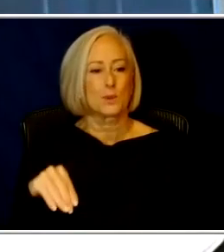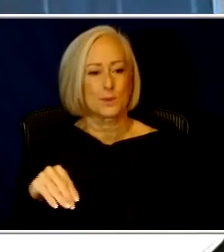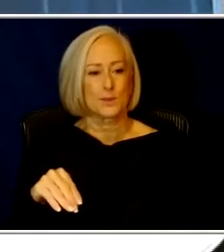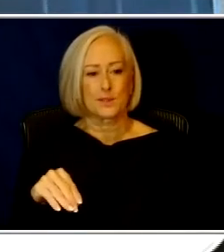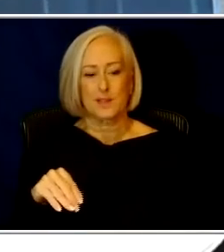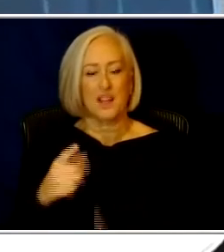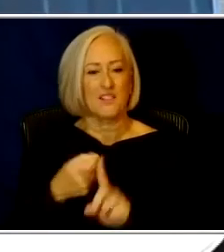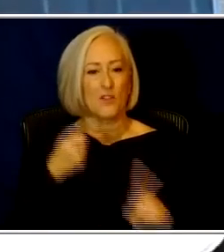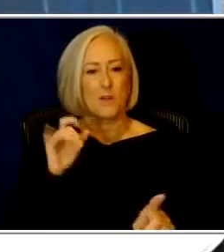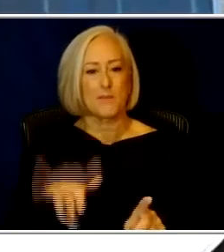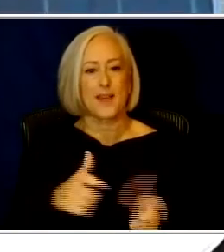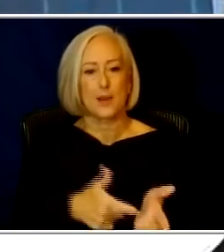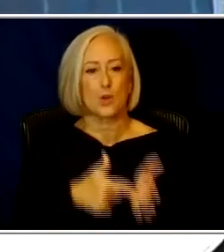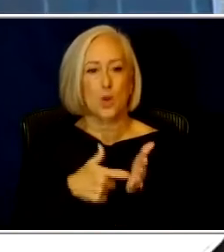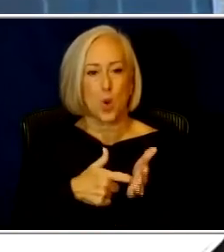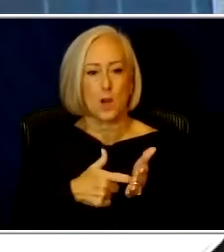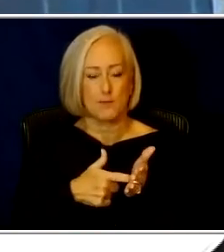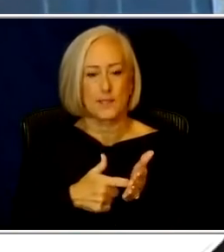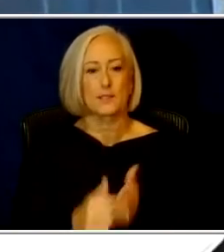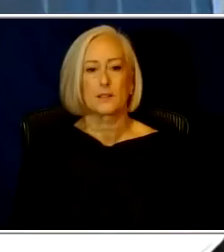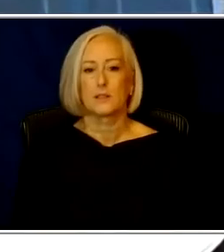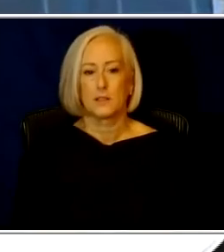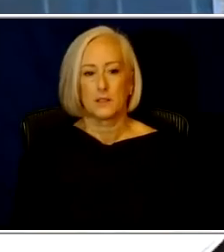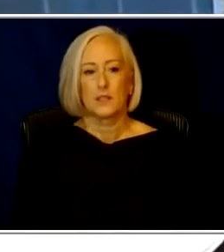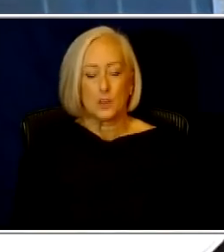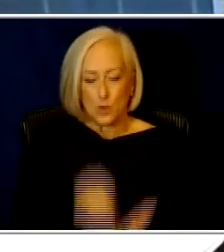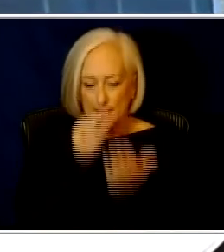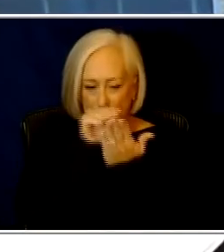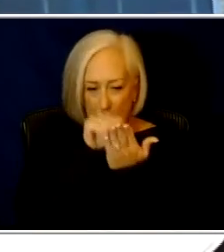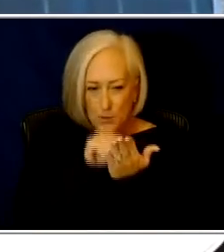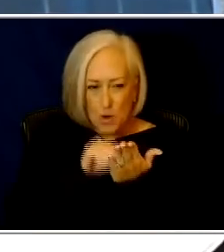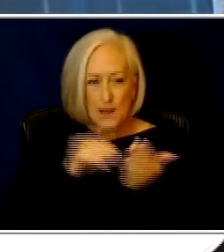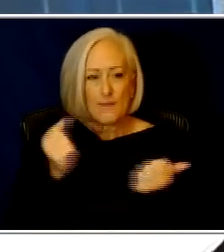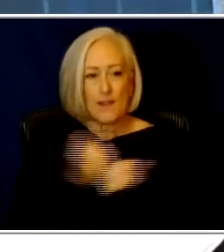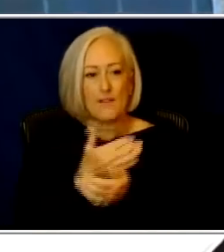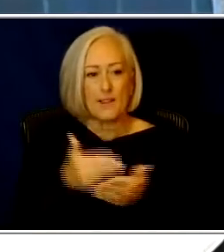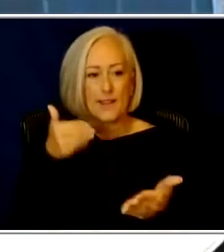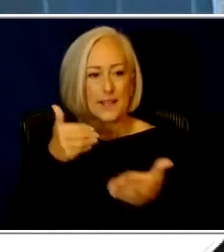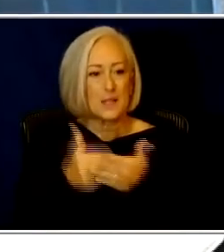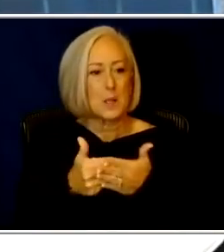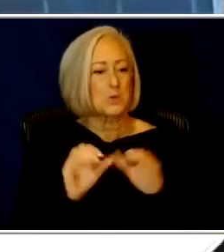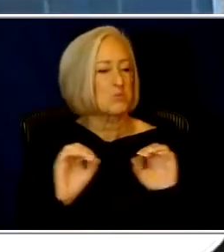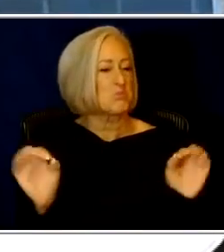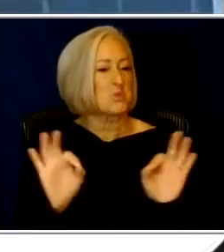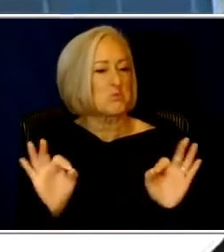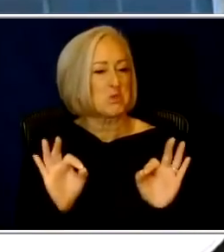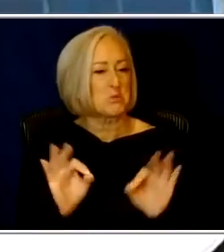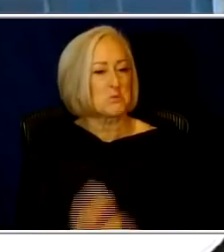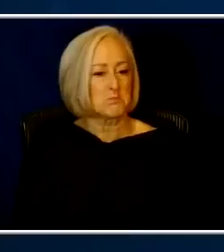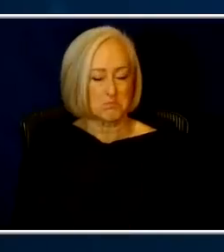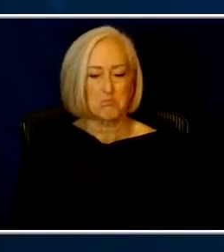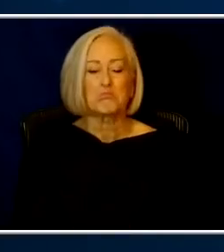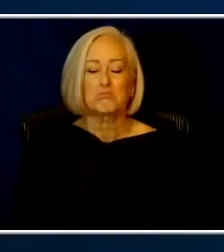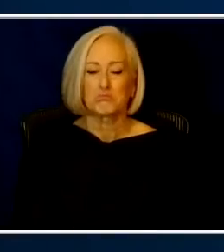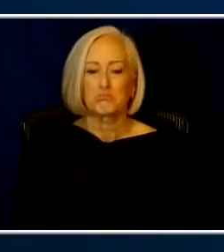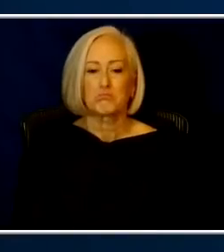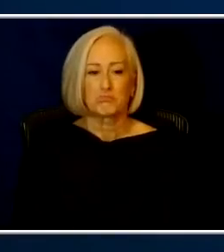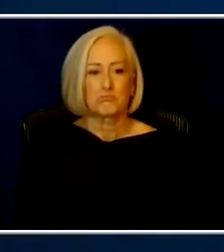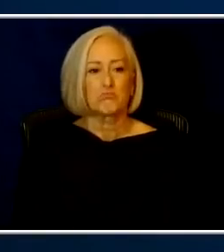that. We kept track of that very closely, and again, it really wasn't a factor. So. Yeah,